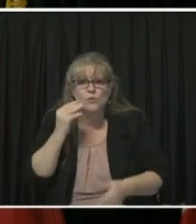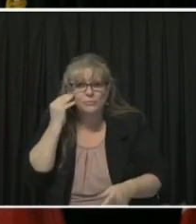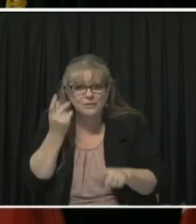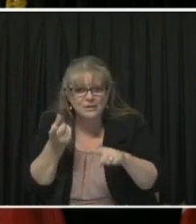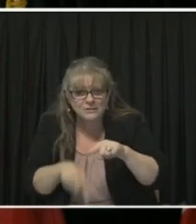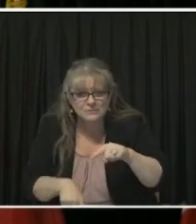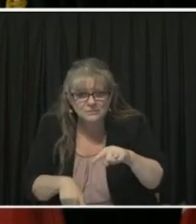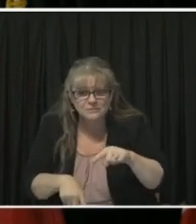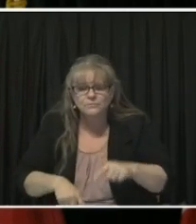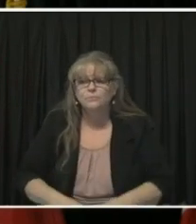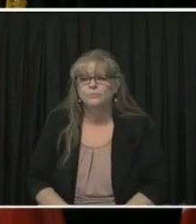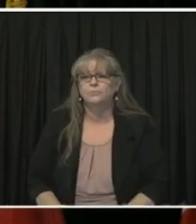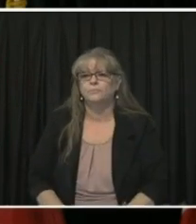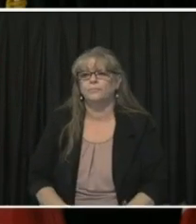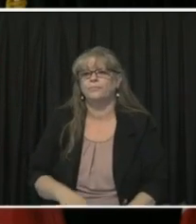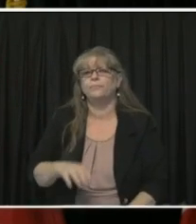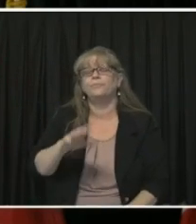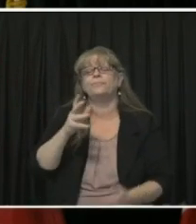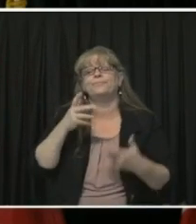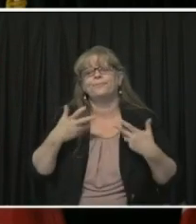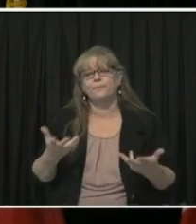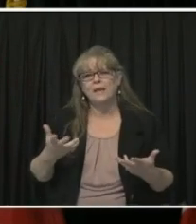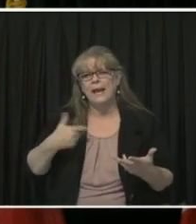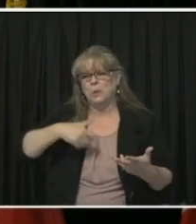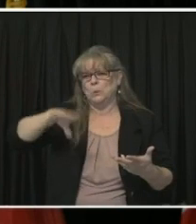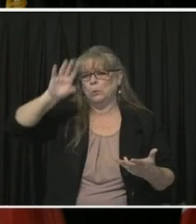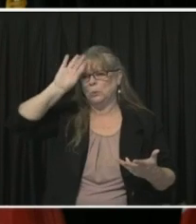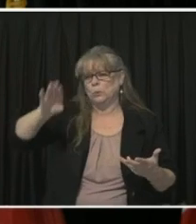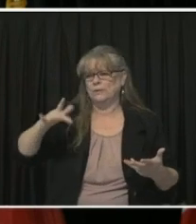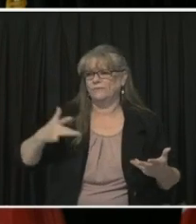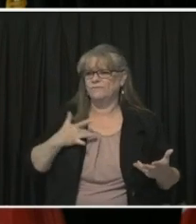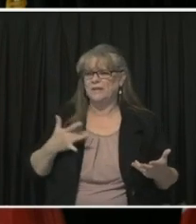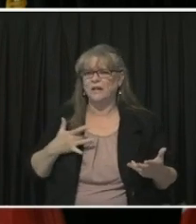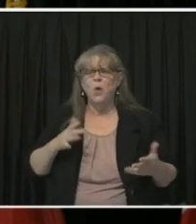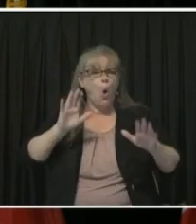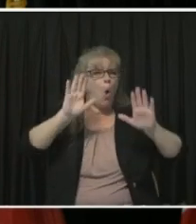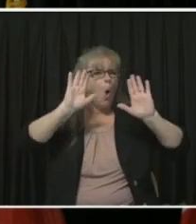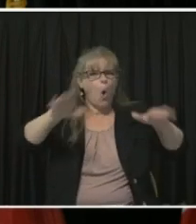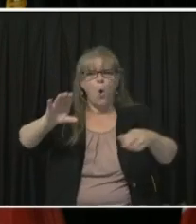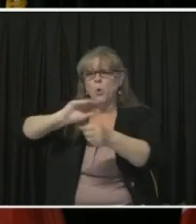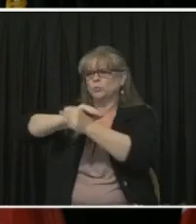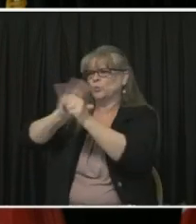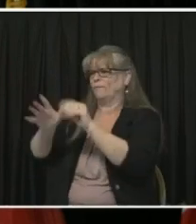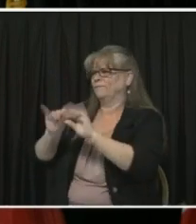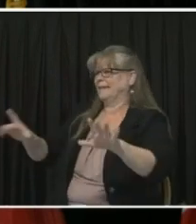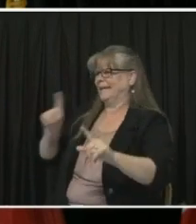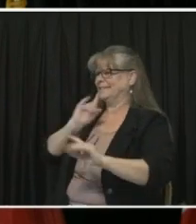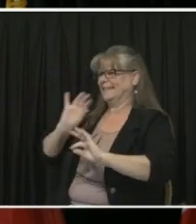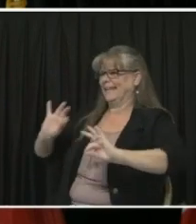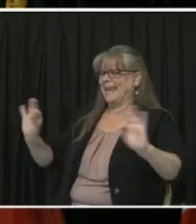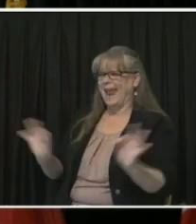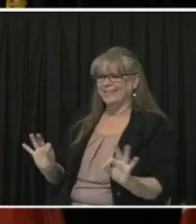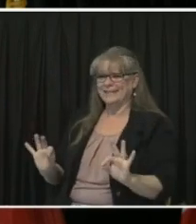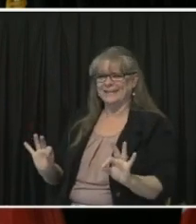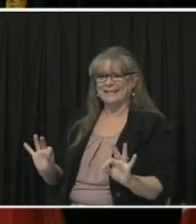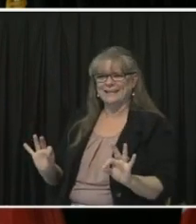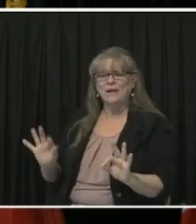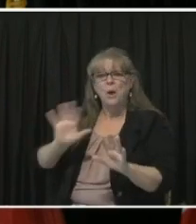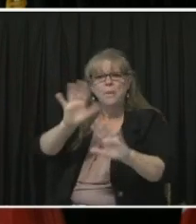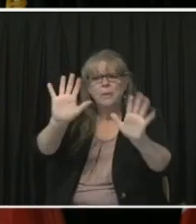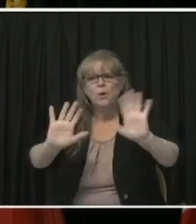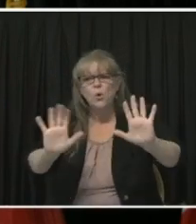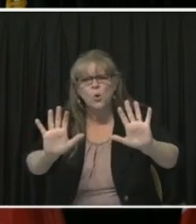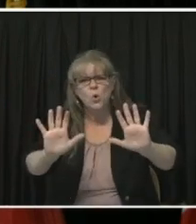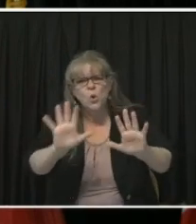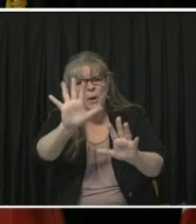acutely ill. I know it is easy to believe that COVID will not affect you, but it already has. It has affected all of us in